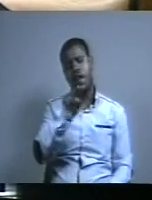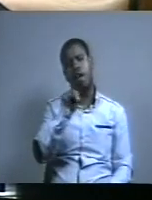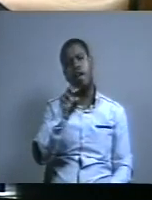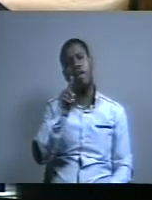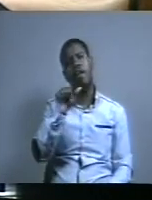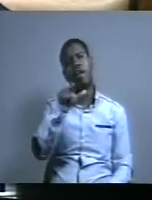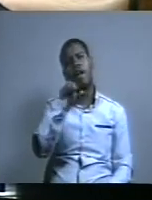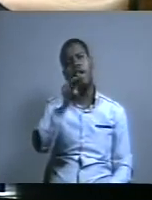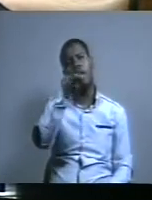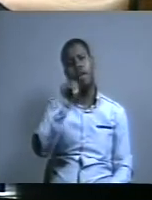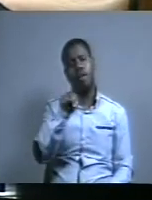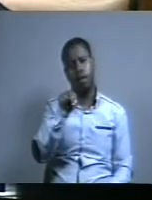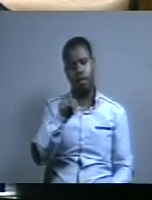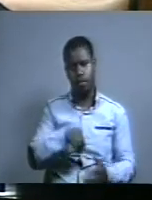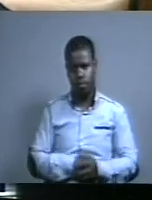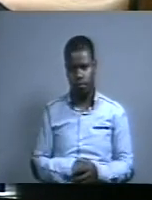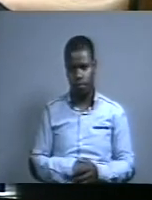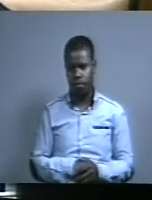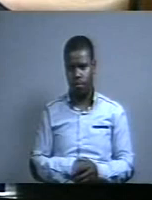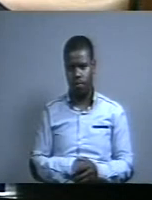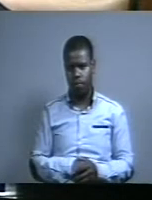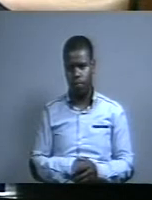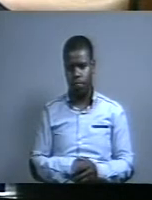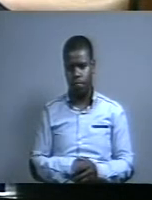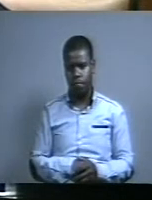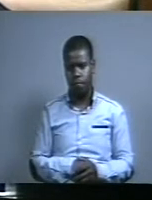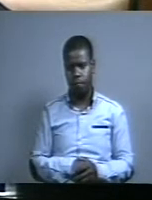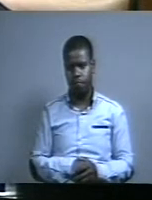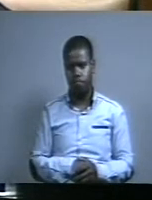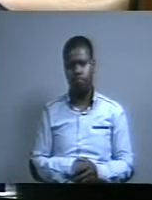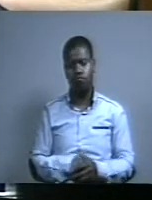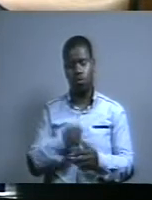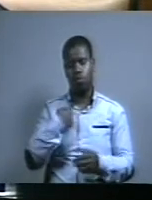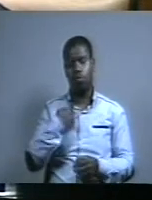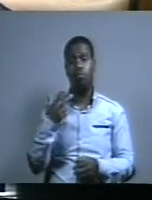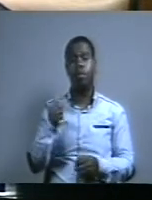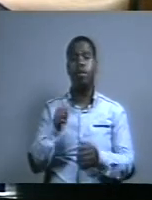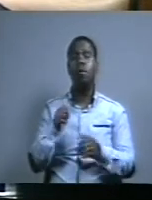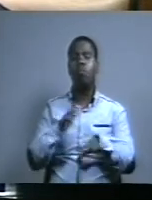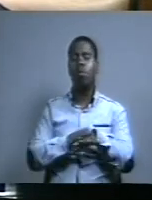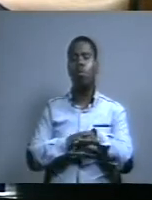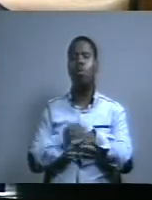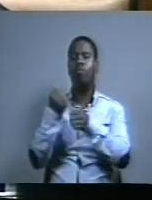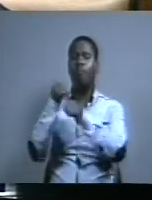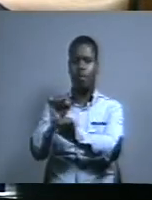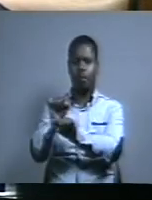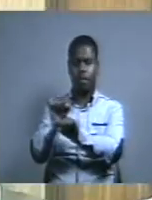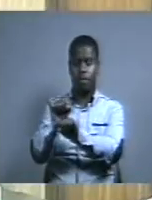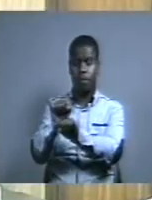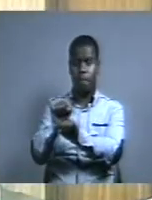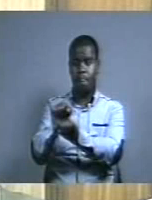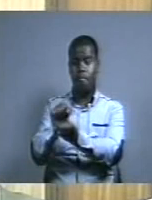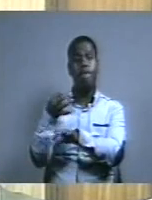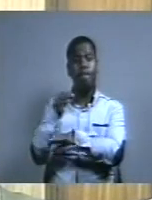Yes. Thank you, Deputy Speaker. Taking note of the fact that you have extended the appeals time in the fishing rights